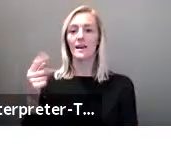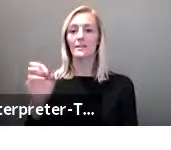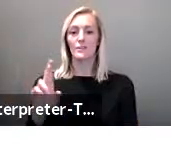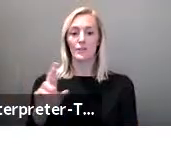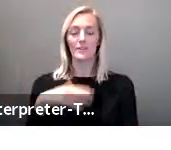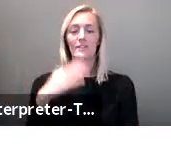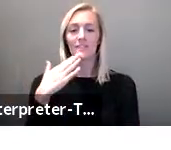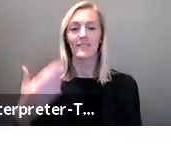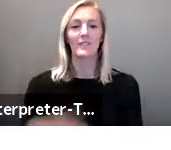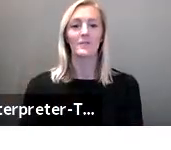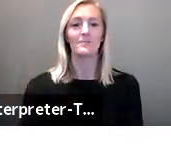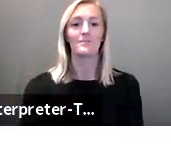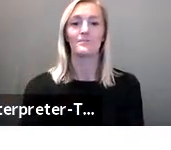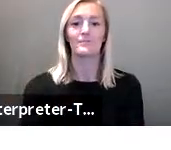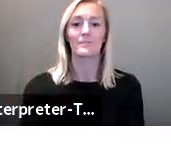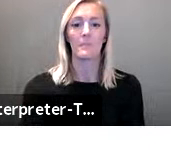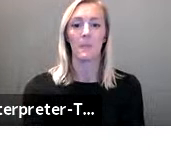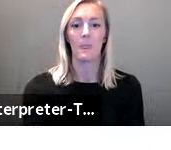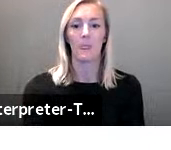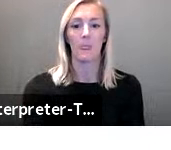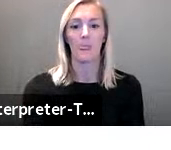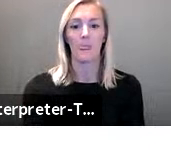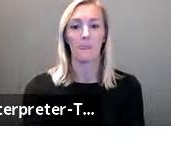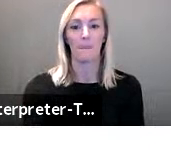for pronouncing it. Shannon Olson.